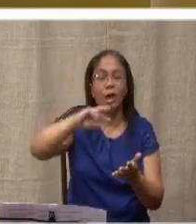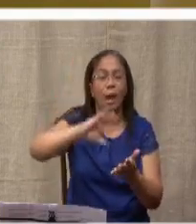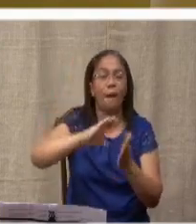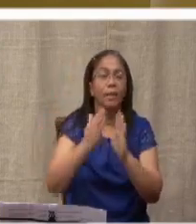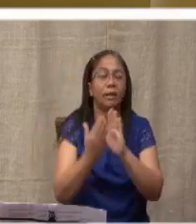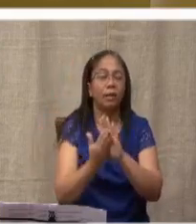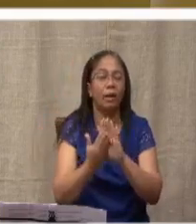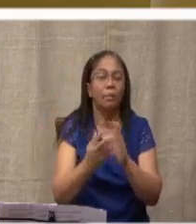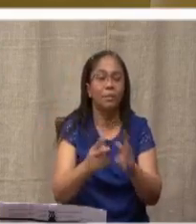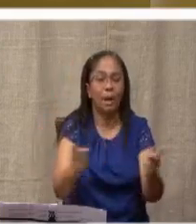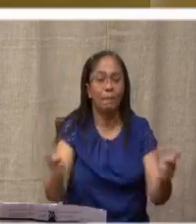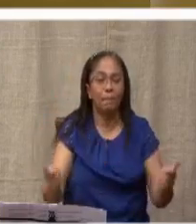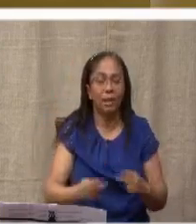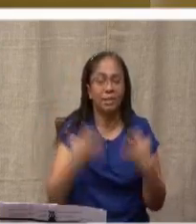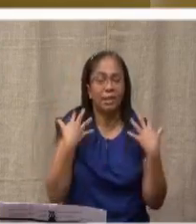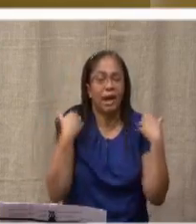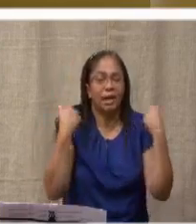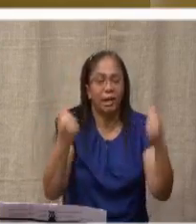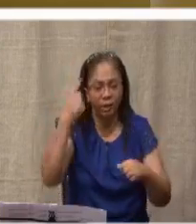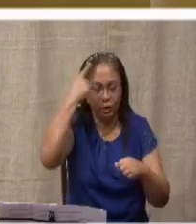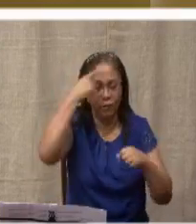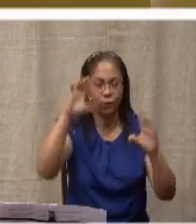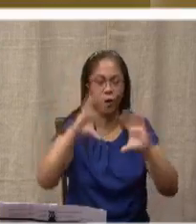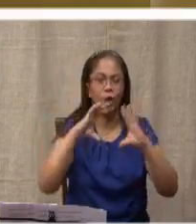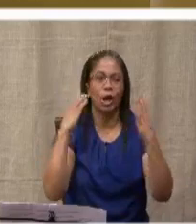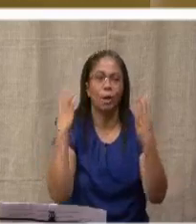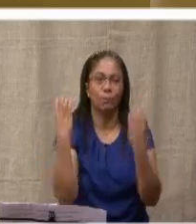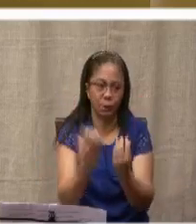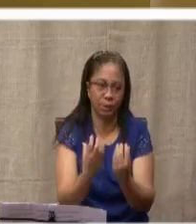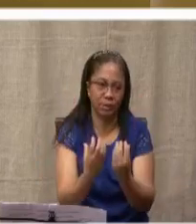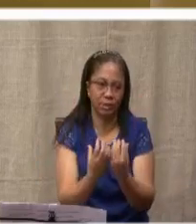space of healing for the rest of the community